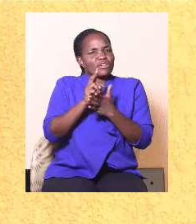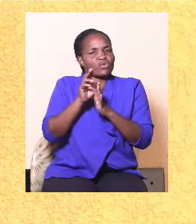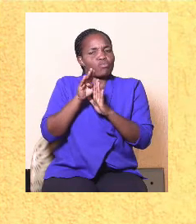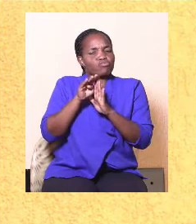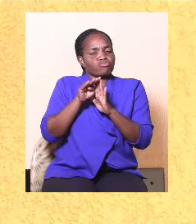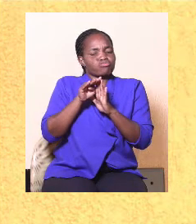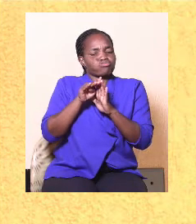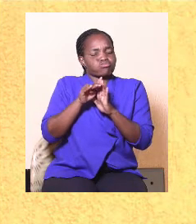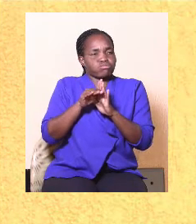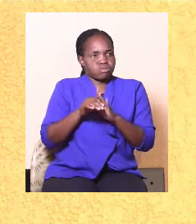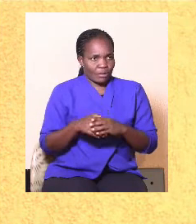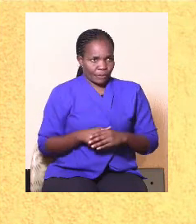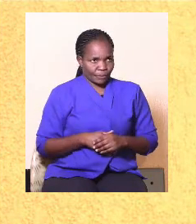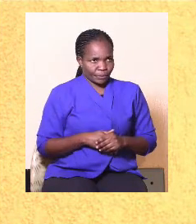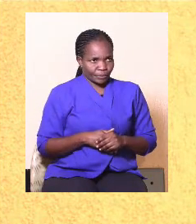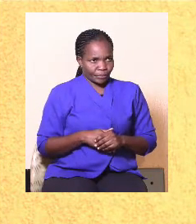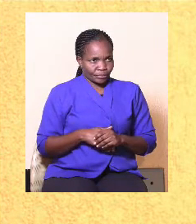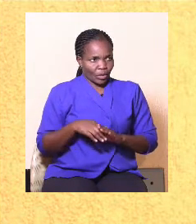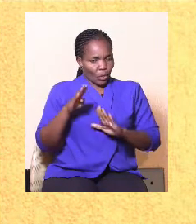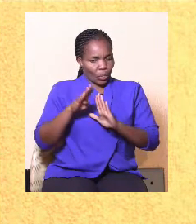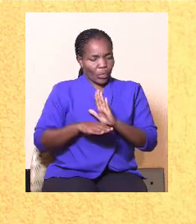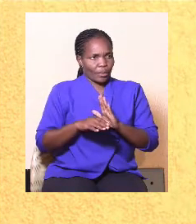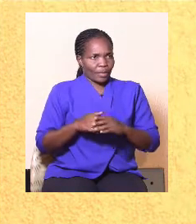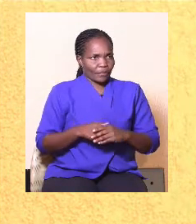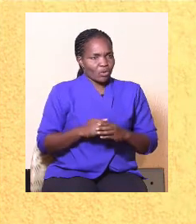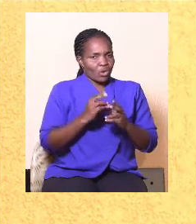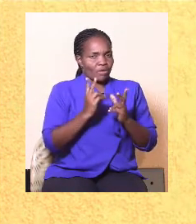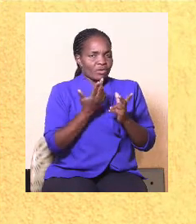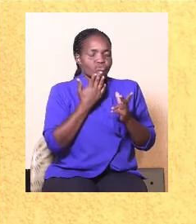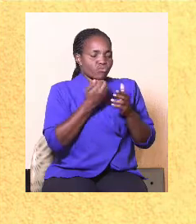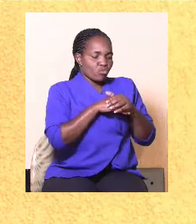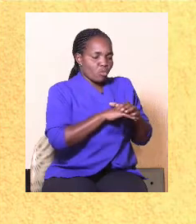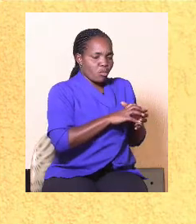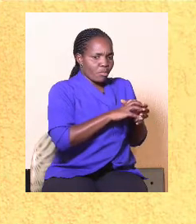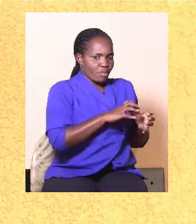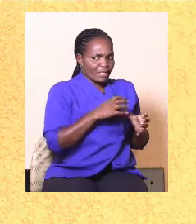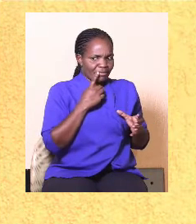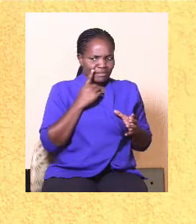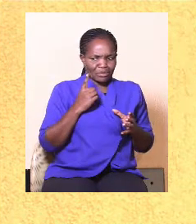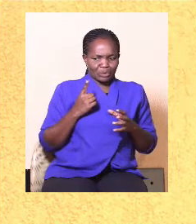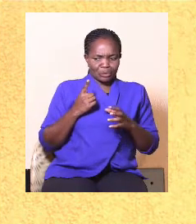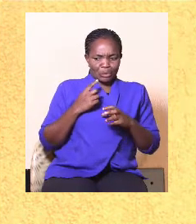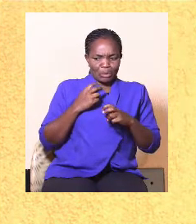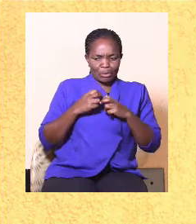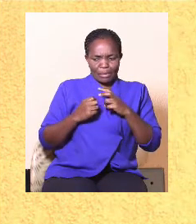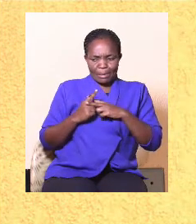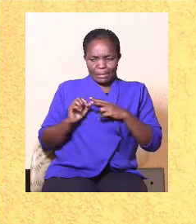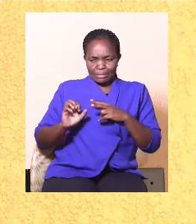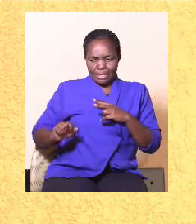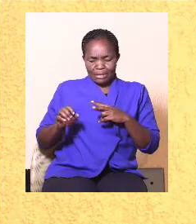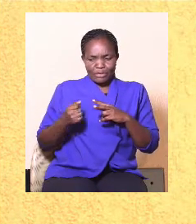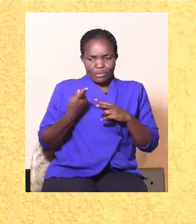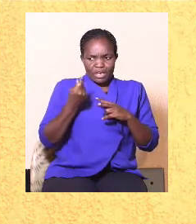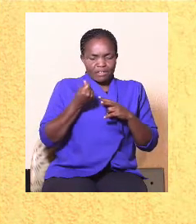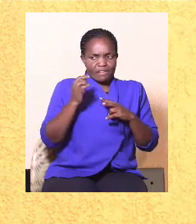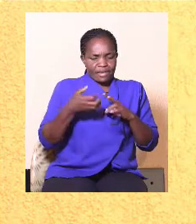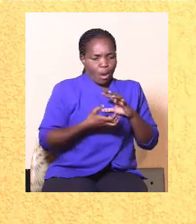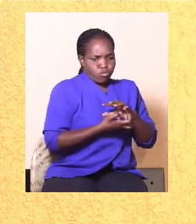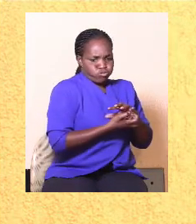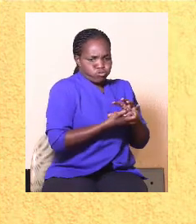their investments might not be secure enough, so they are taking their money elsewhere where they can ring fence their investments. Should this start happening